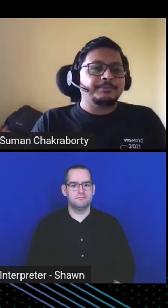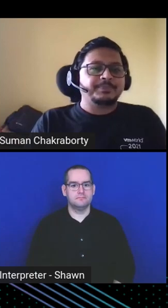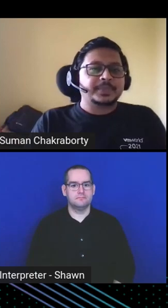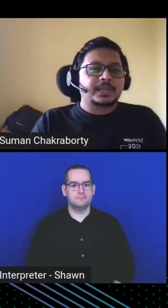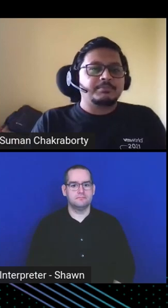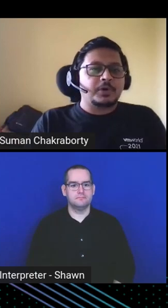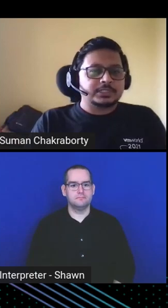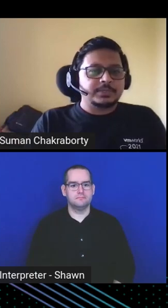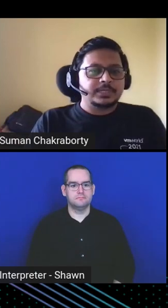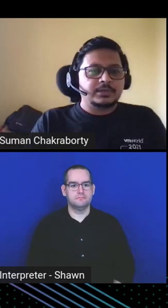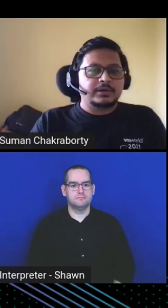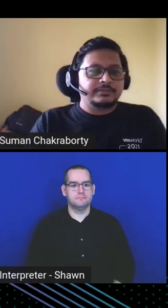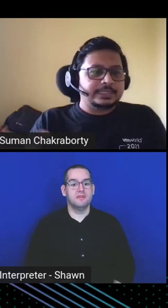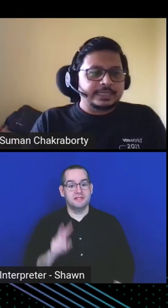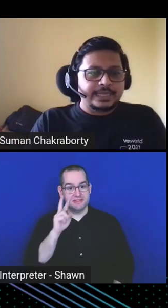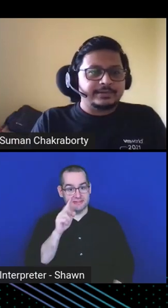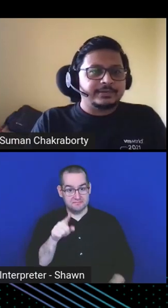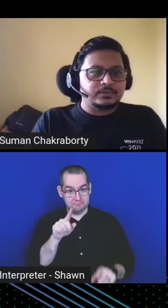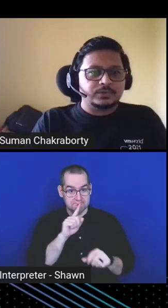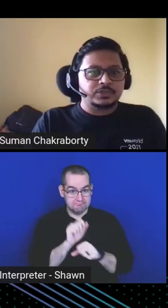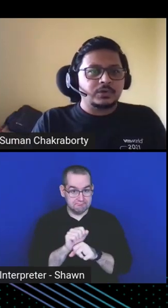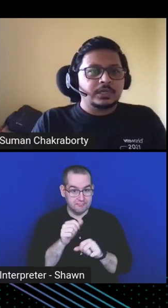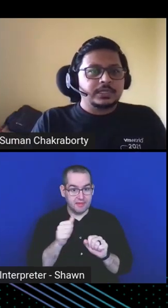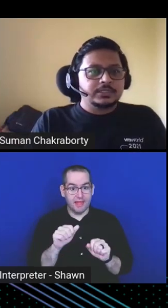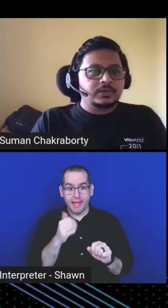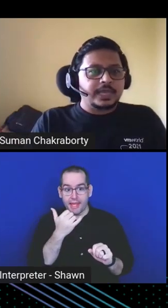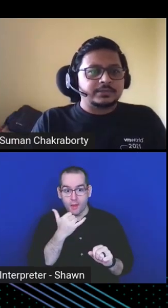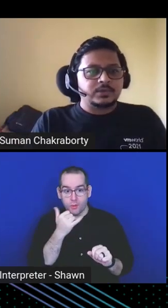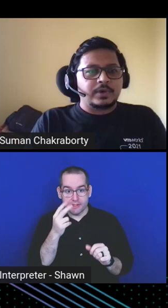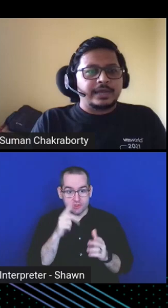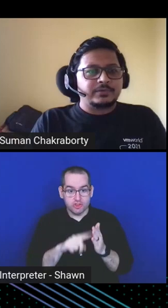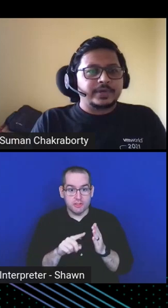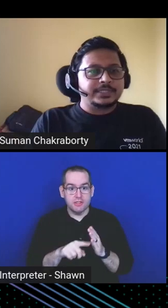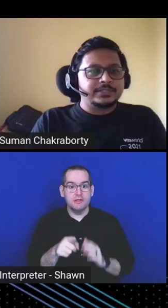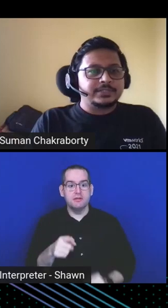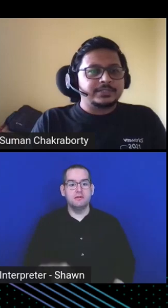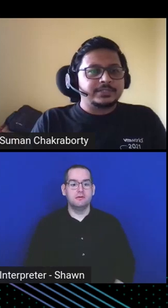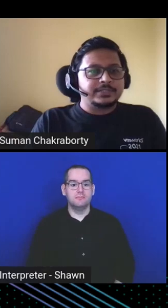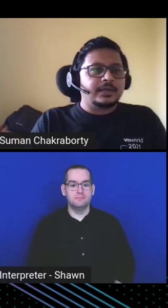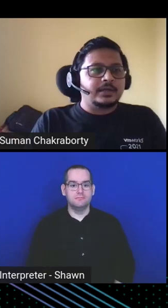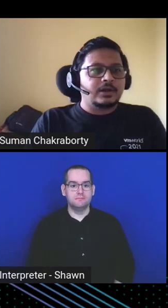actually possible, or if there's any error it would show. So yeah, so I have